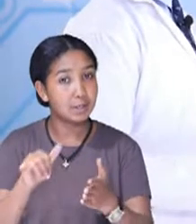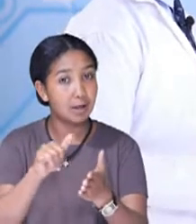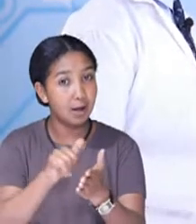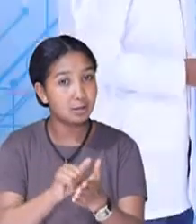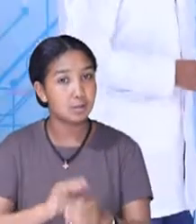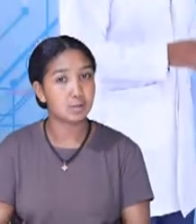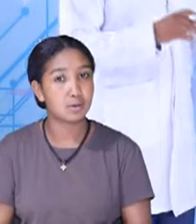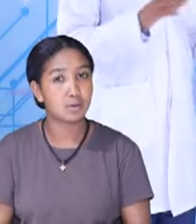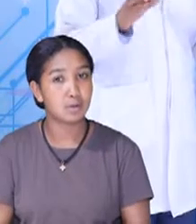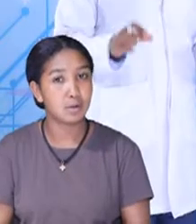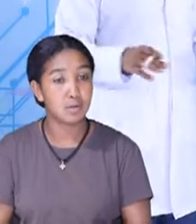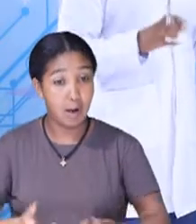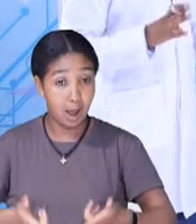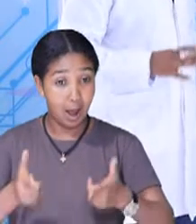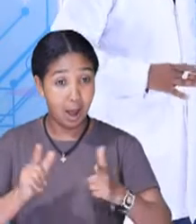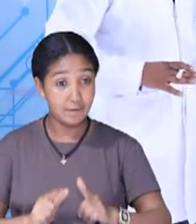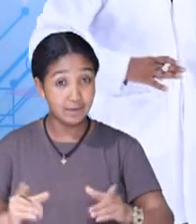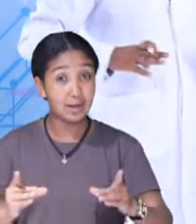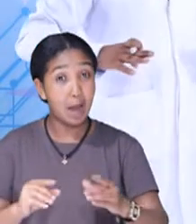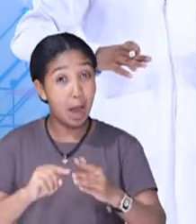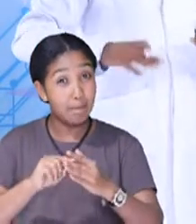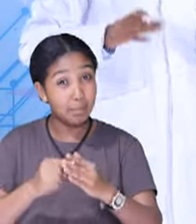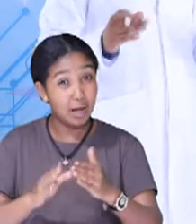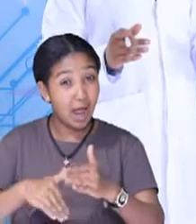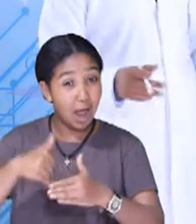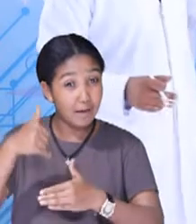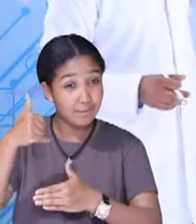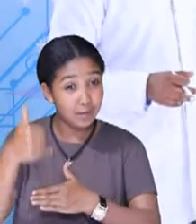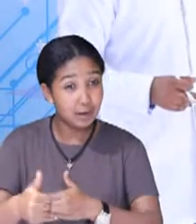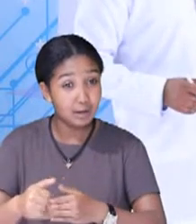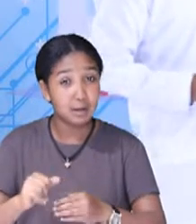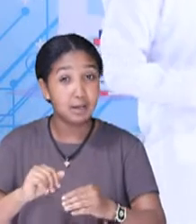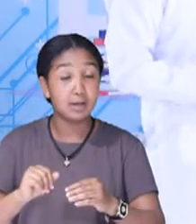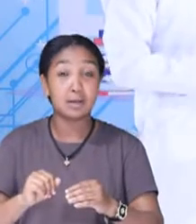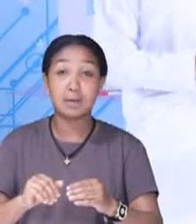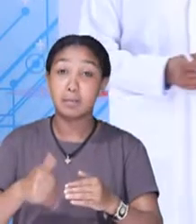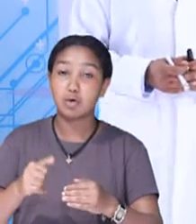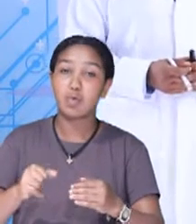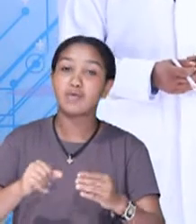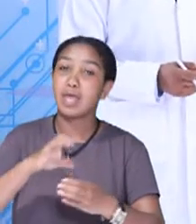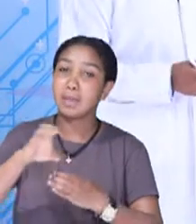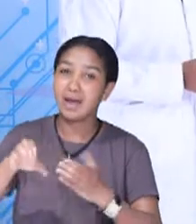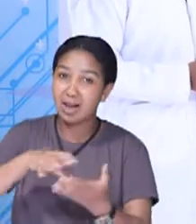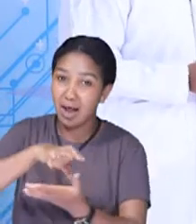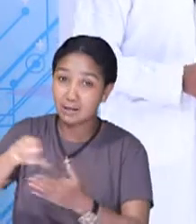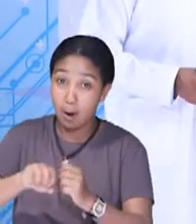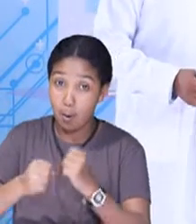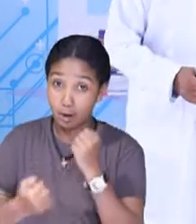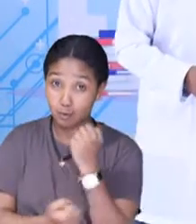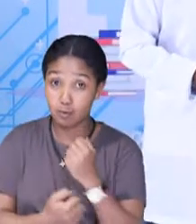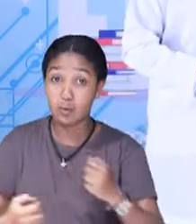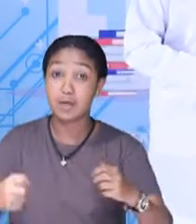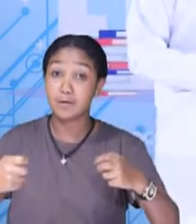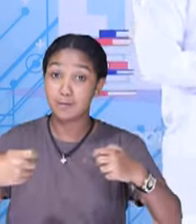that life appeared after a period of chemical reactions according to